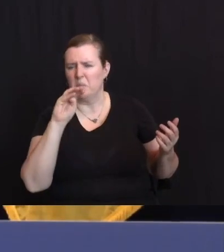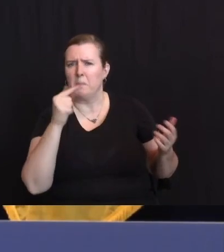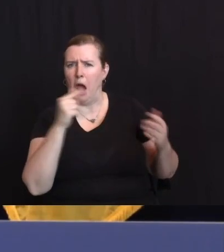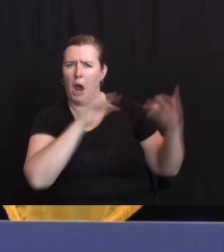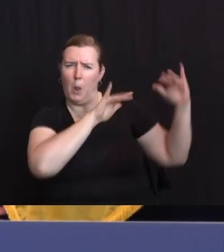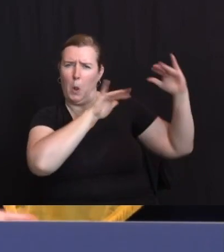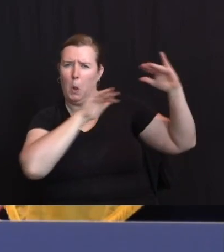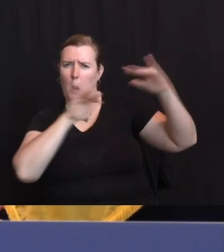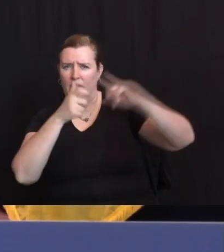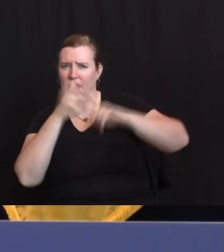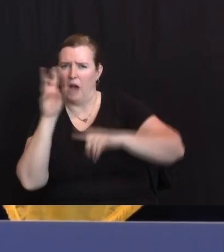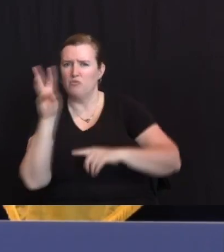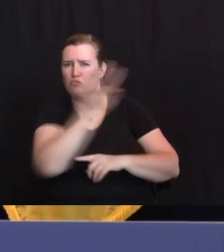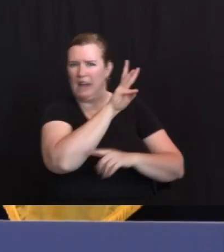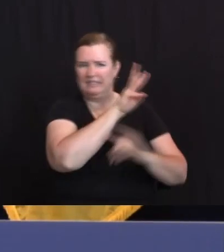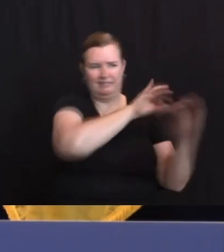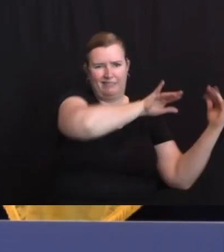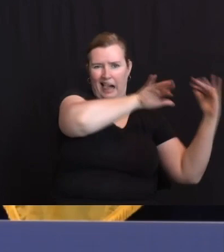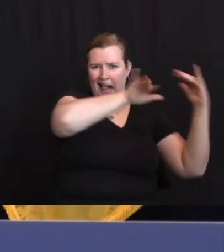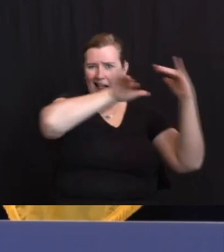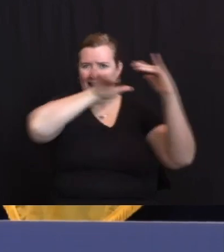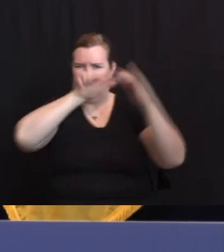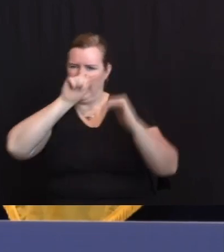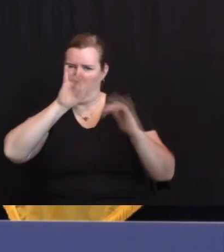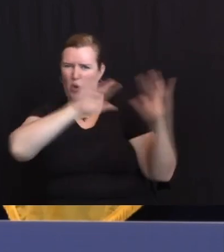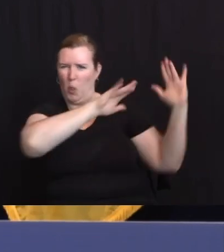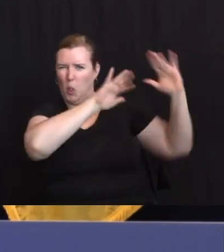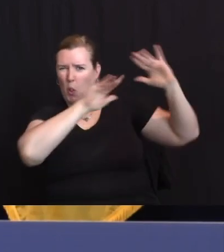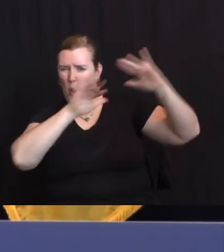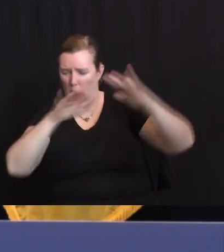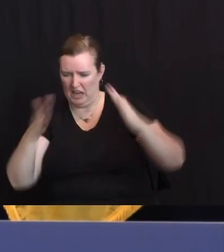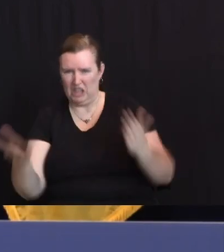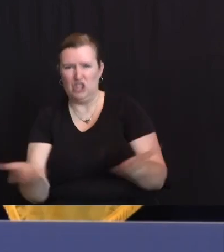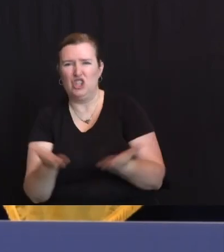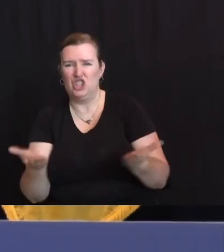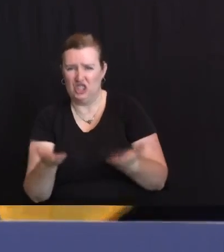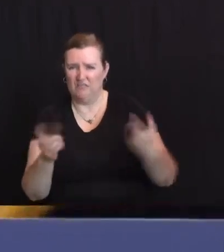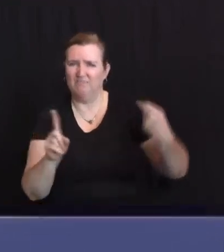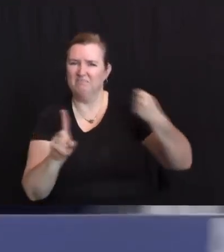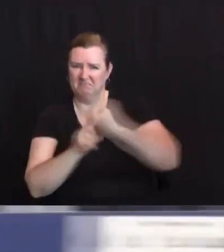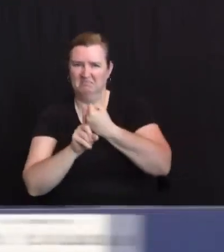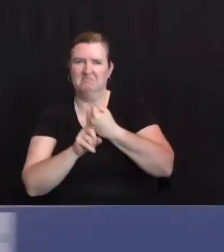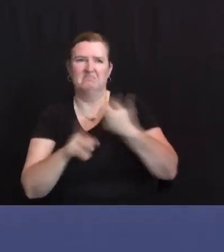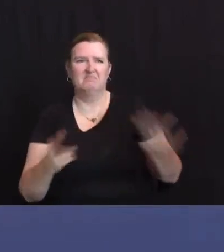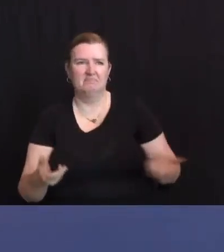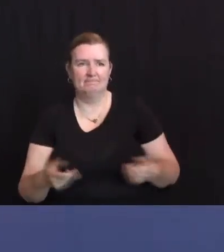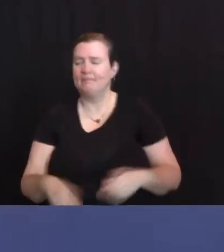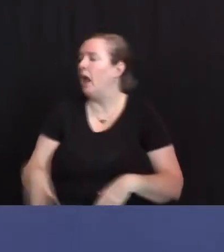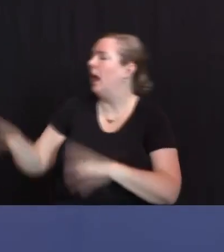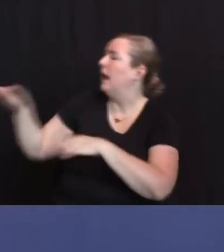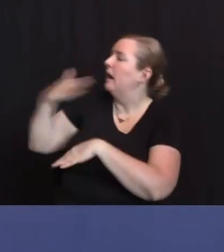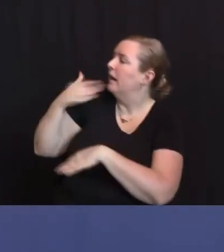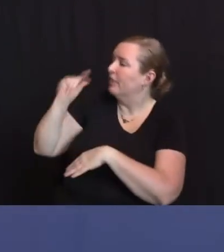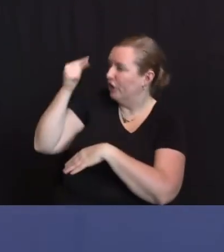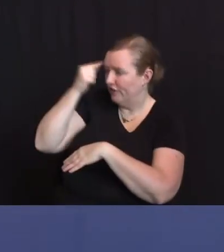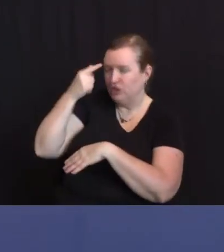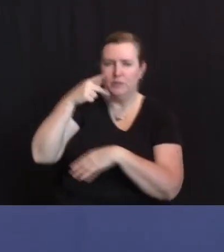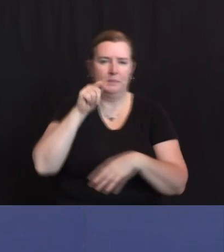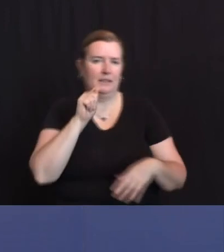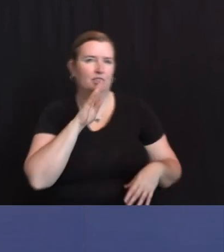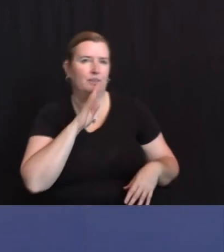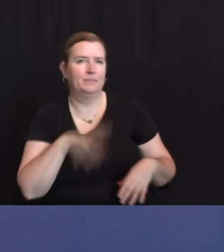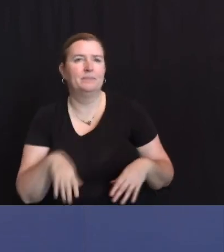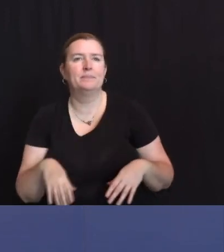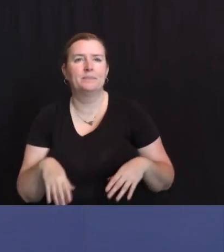we've got 10 of our best out there fighting away. Take it away, please. Thank you, Governor. Good afternoon. With regard to